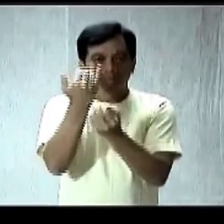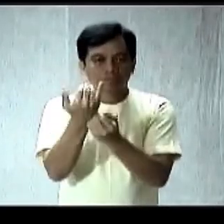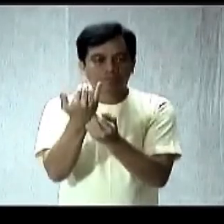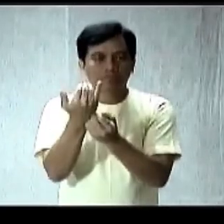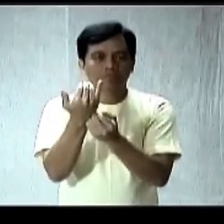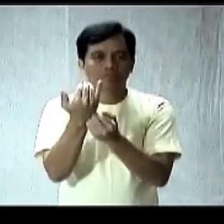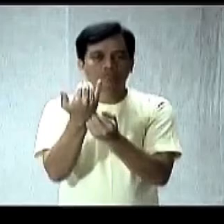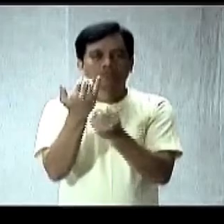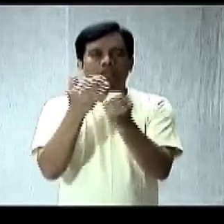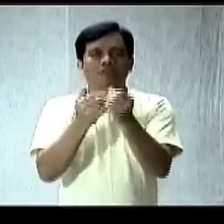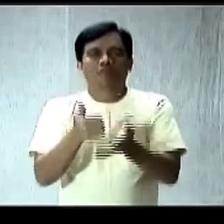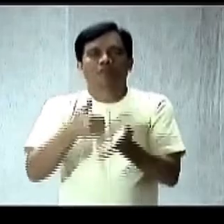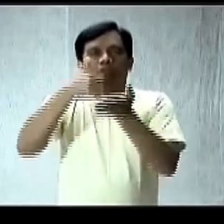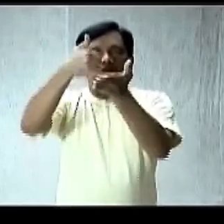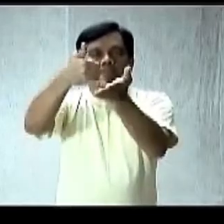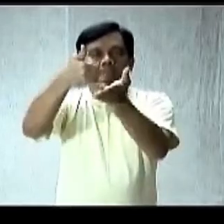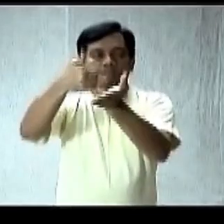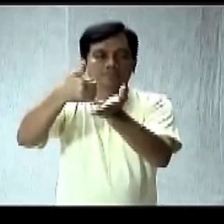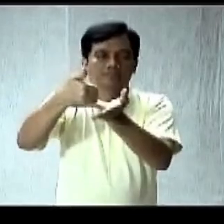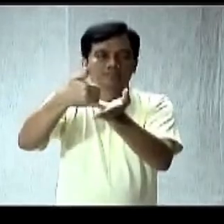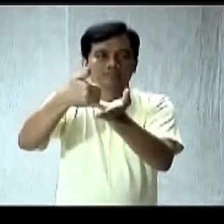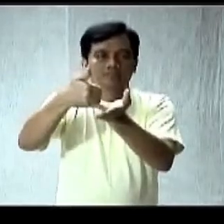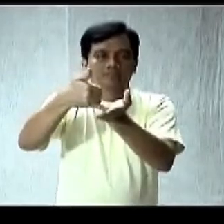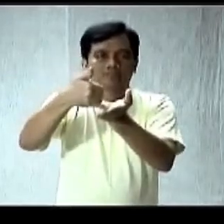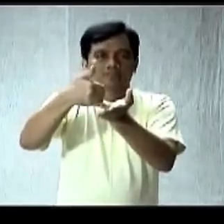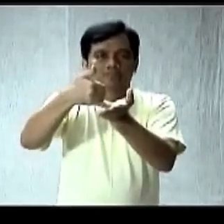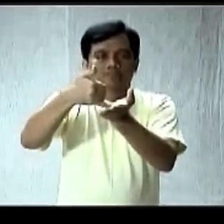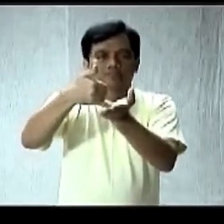that the award